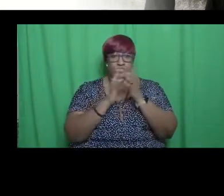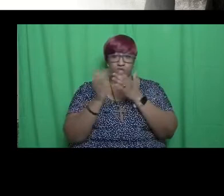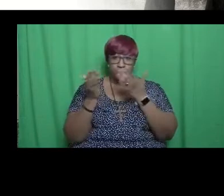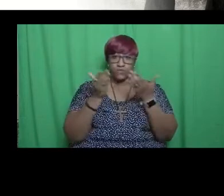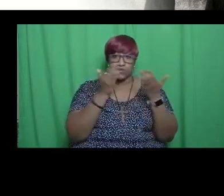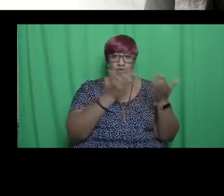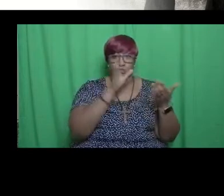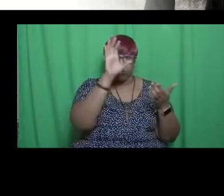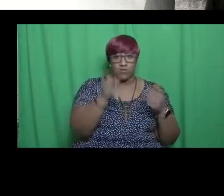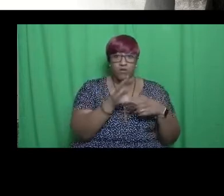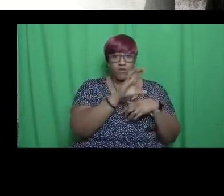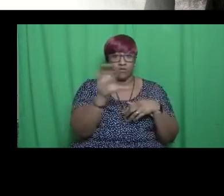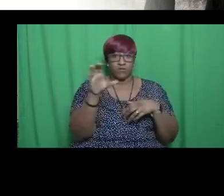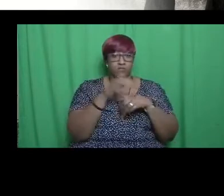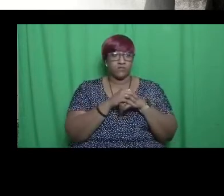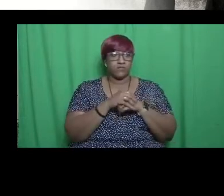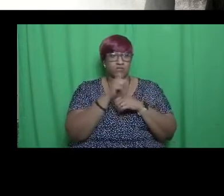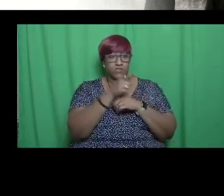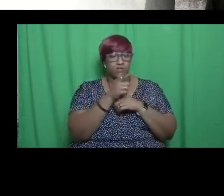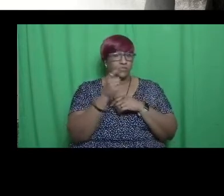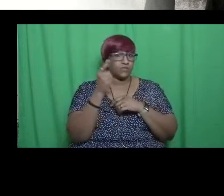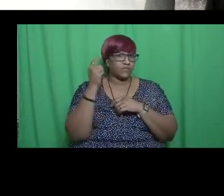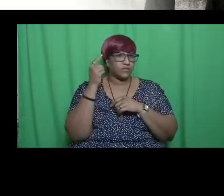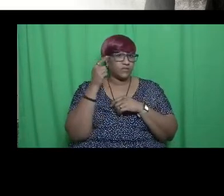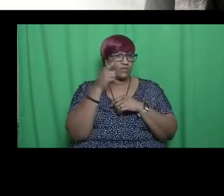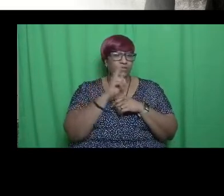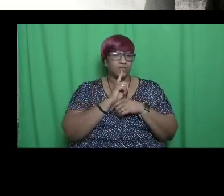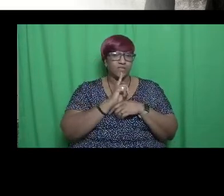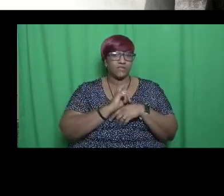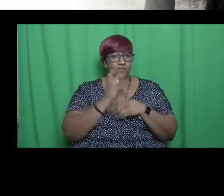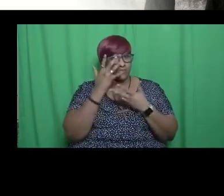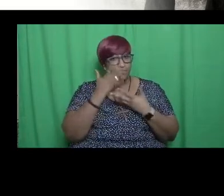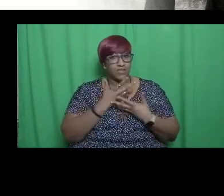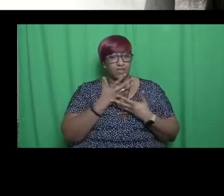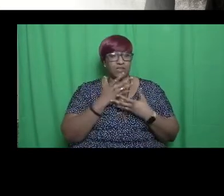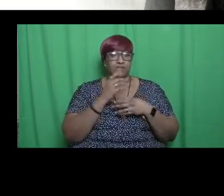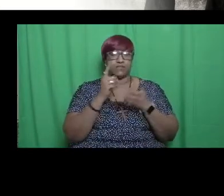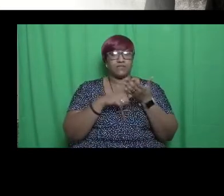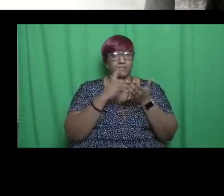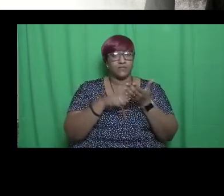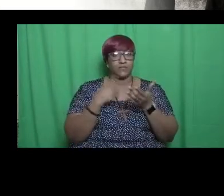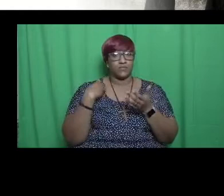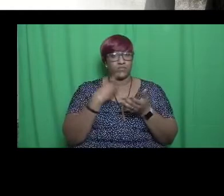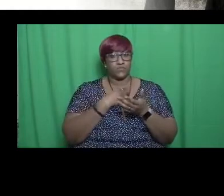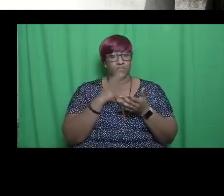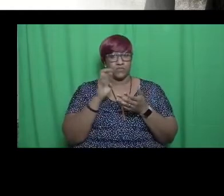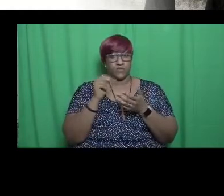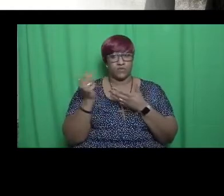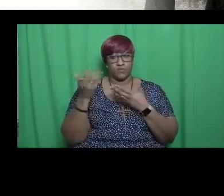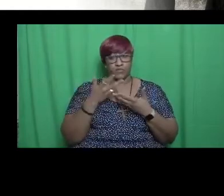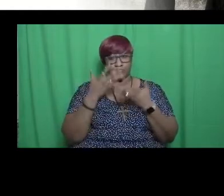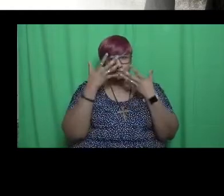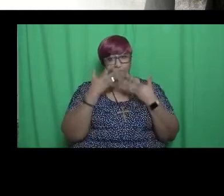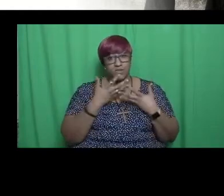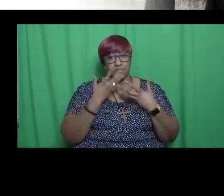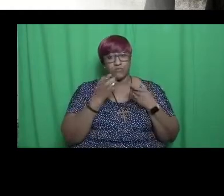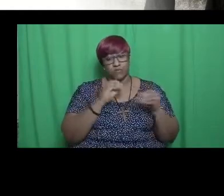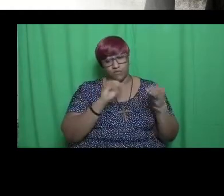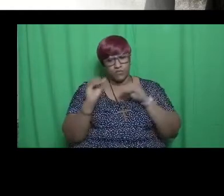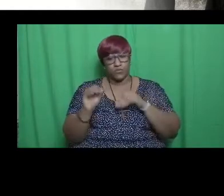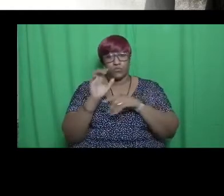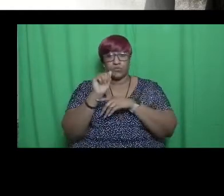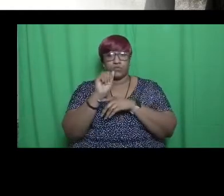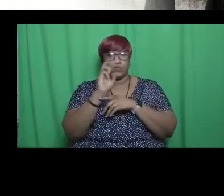beam for the cross, that would be a trigger for that disappointment. Sometimes when we've been let down, we want to move